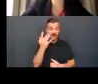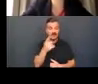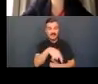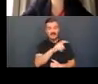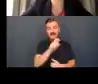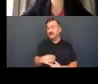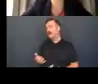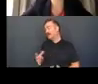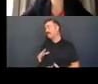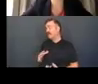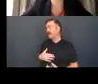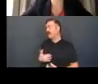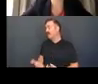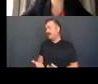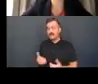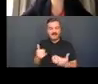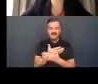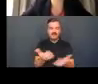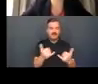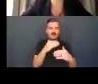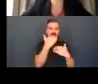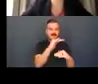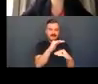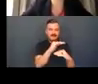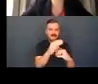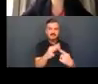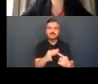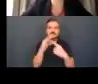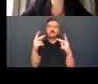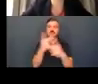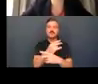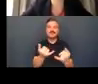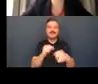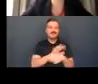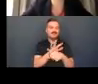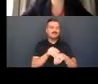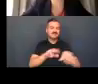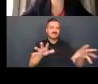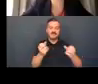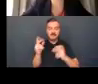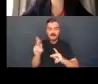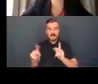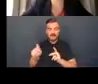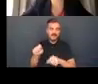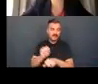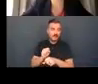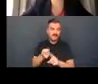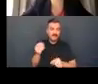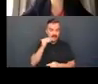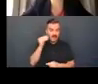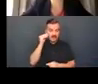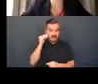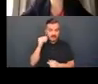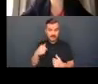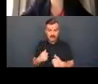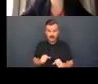Everything is limited, especially right now in the pandemic. There are so many people that need to work from home. So I didn't think that I even